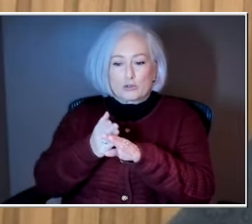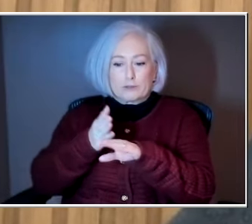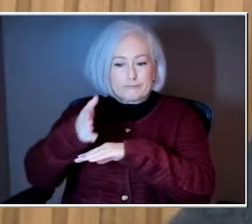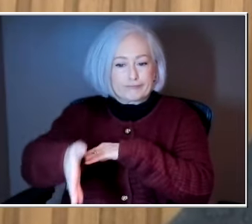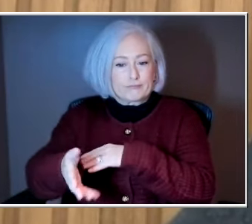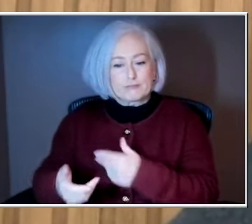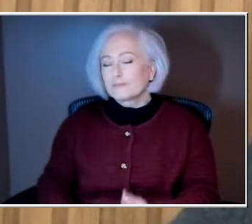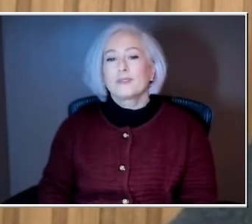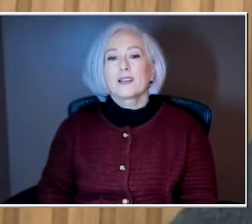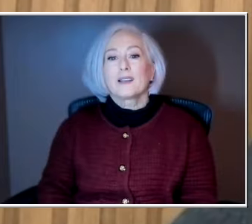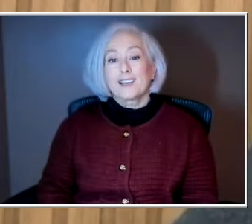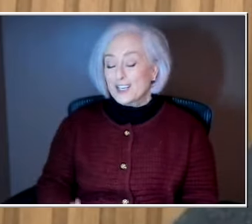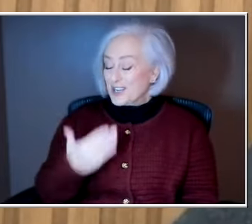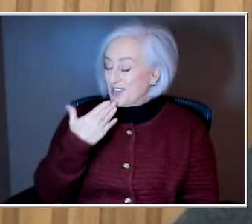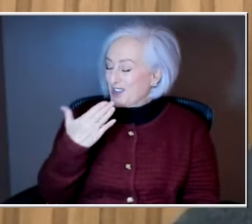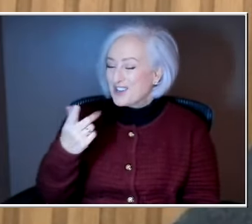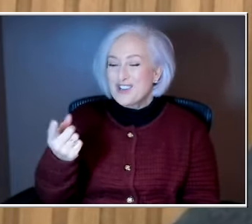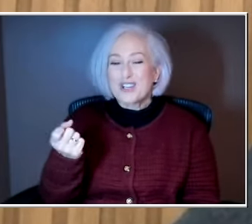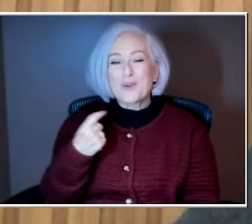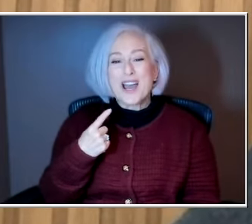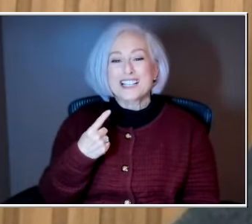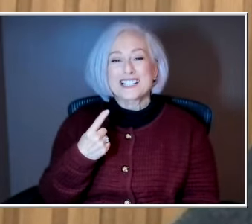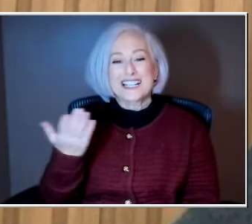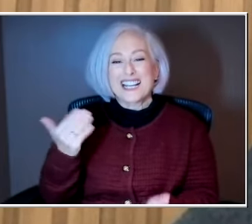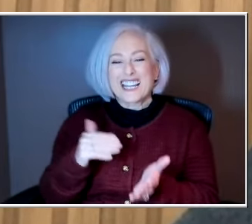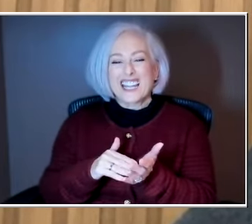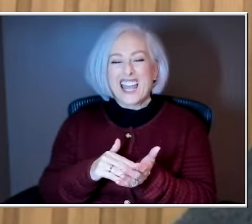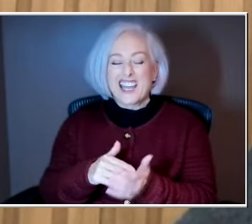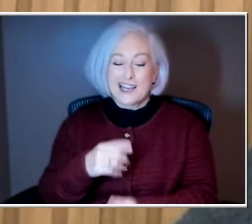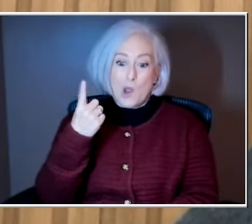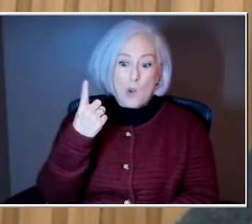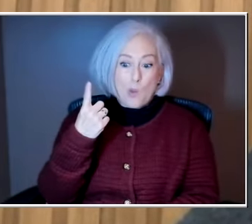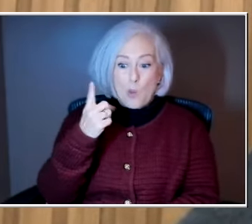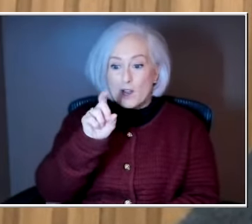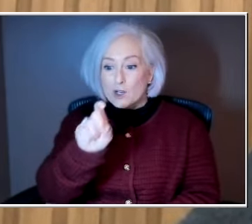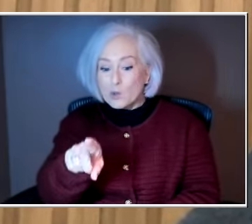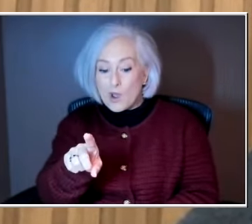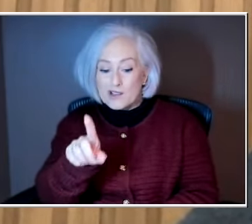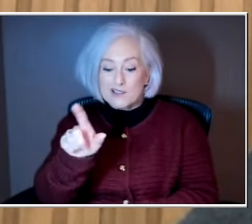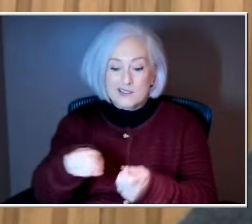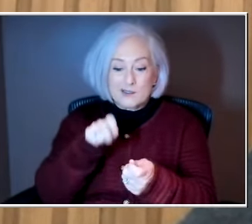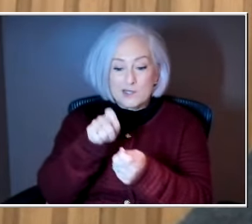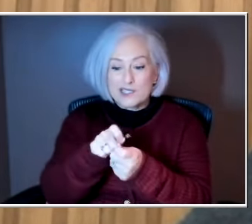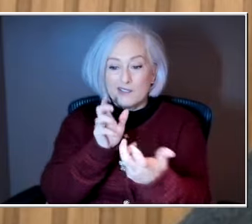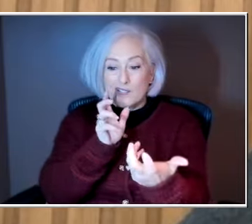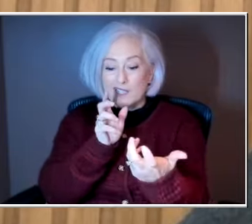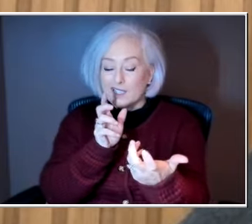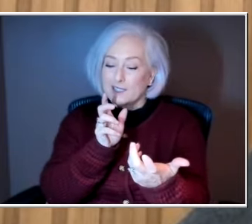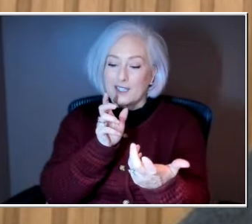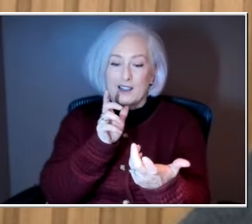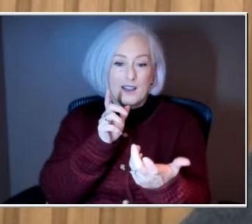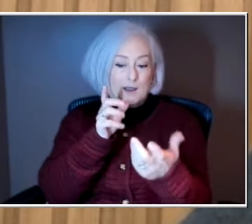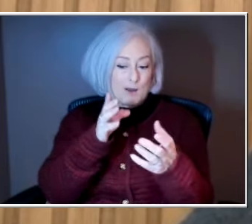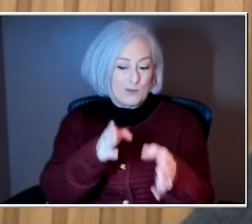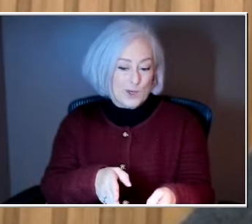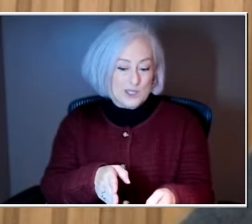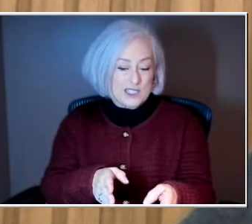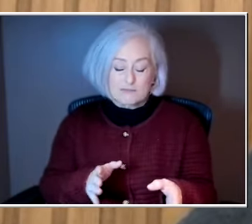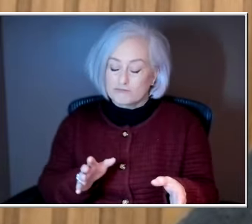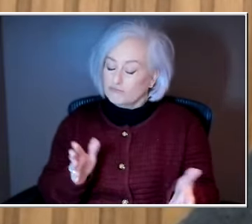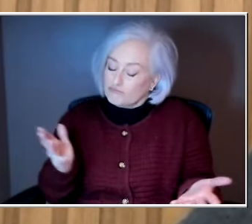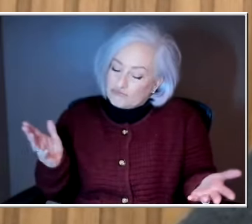It's an excellent question, and it's again, there's really not a one-size-fits-all approach there. Those same questions might feel great to one